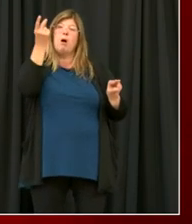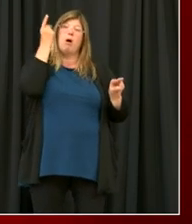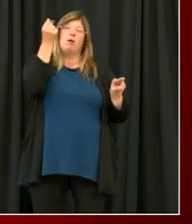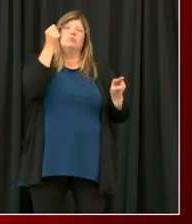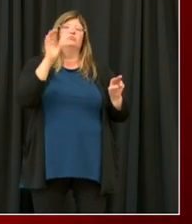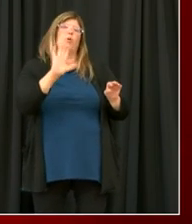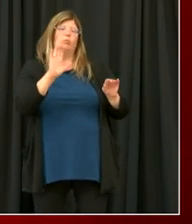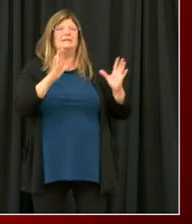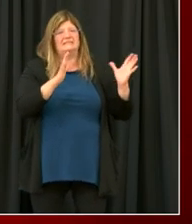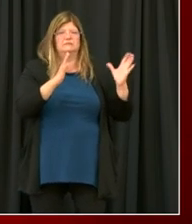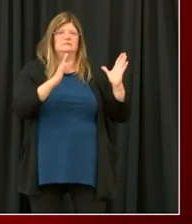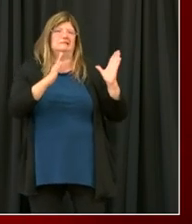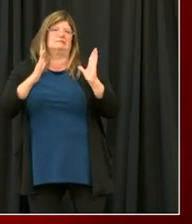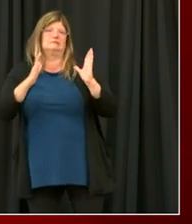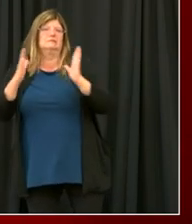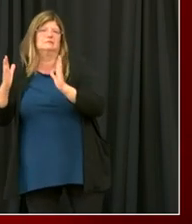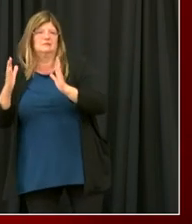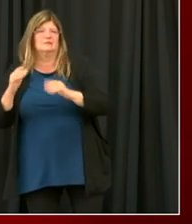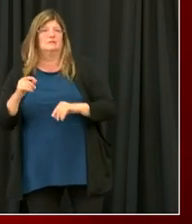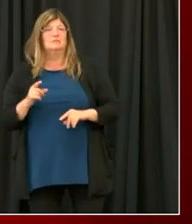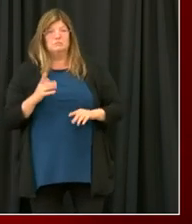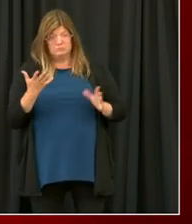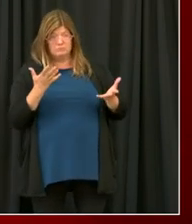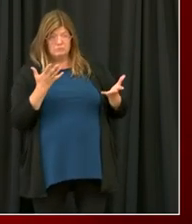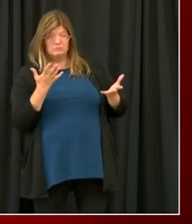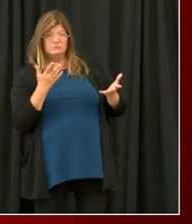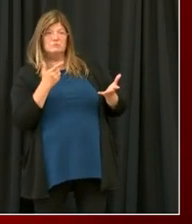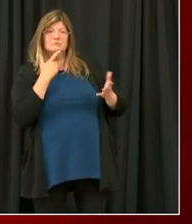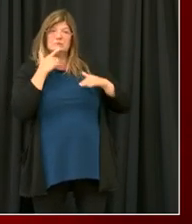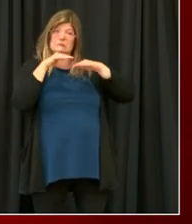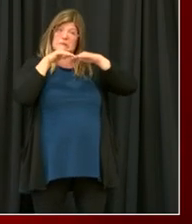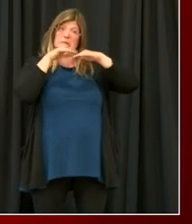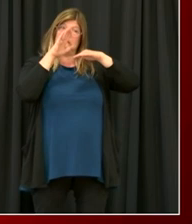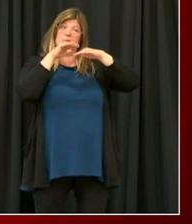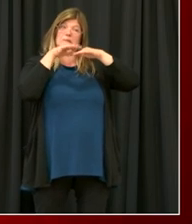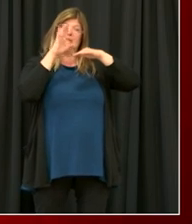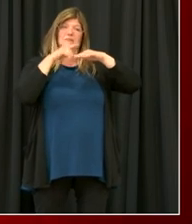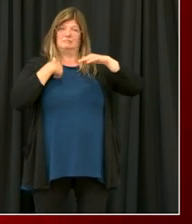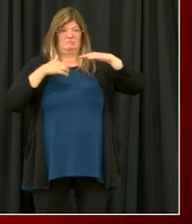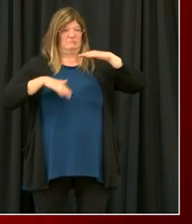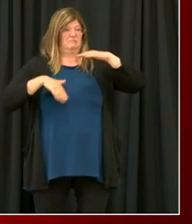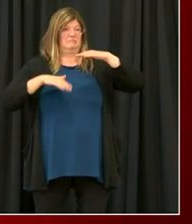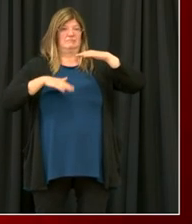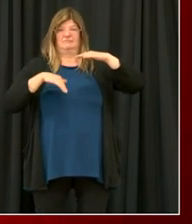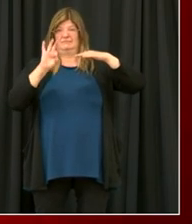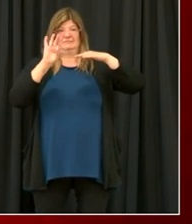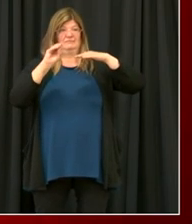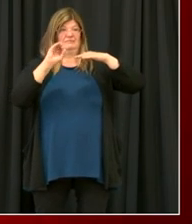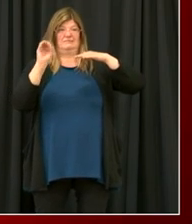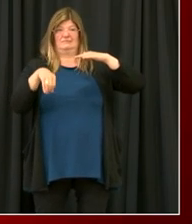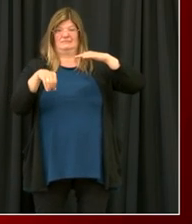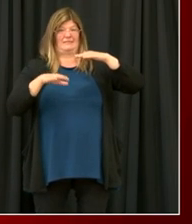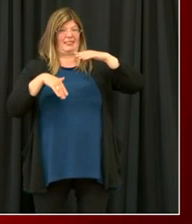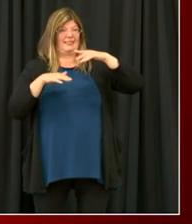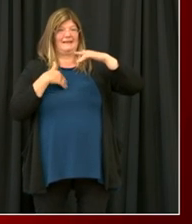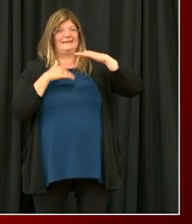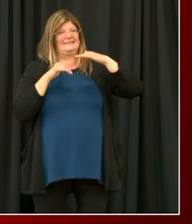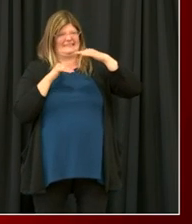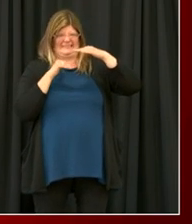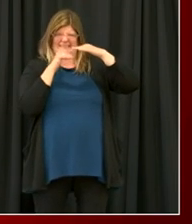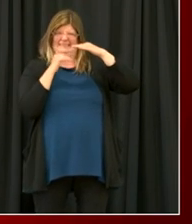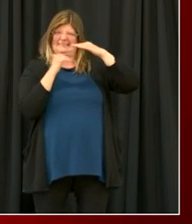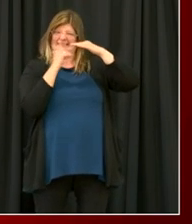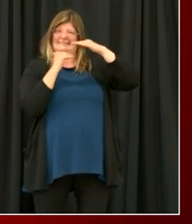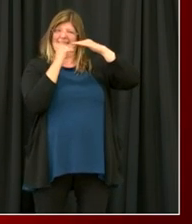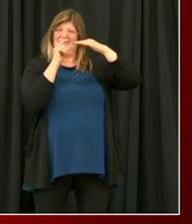that number meeting the target right now for phase 2? We are not at the 90% that we want to be, but we are advancing toward that